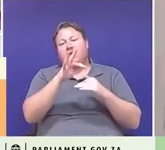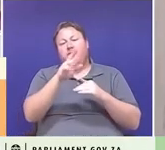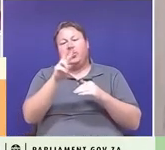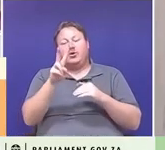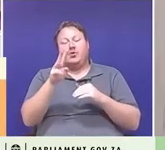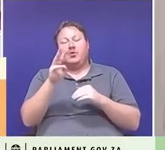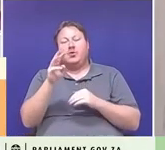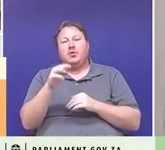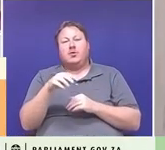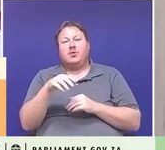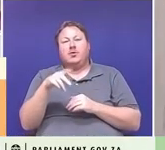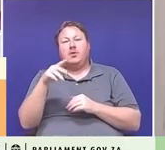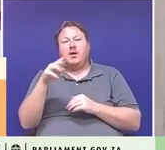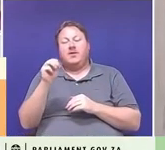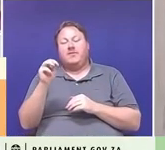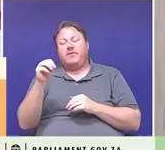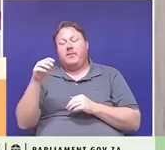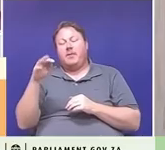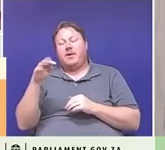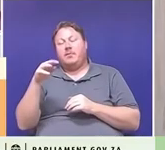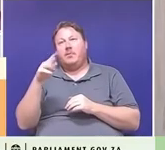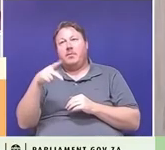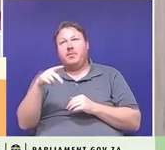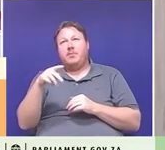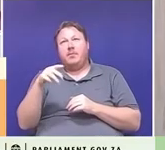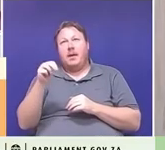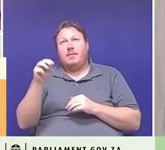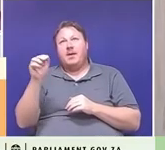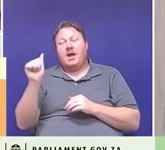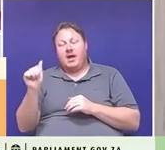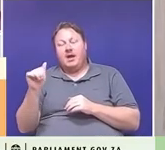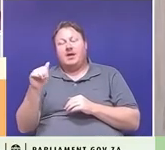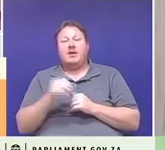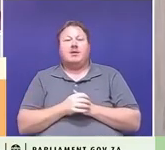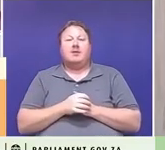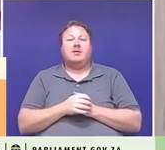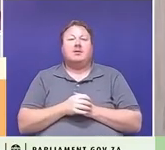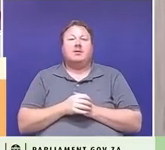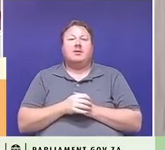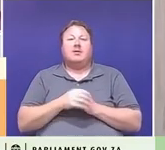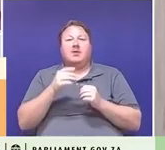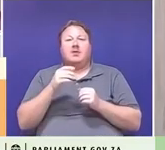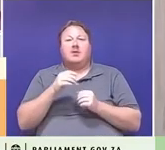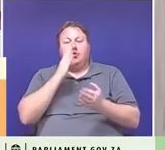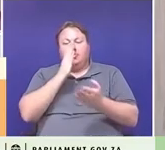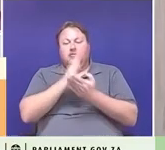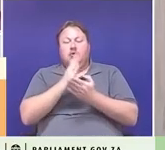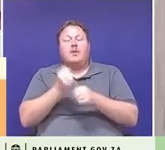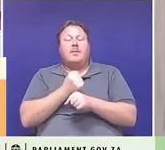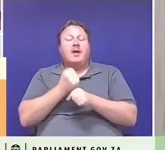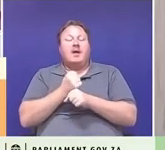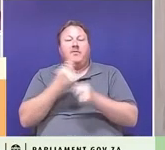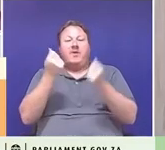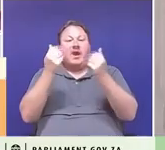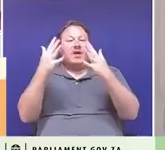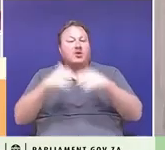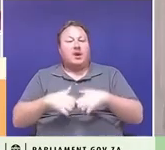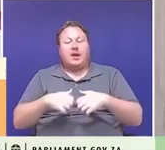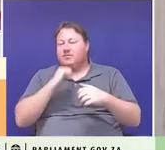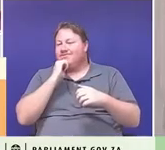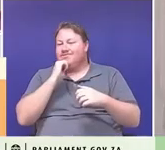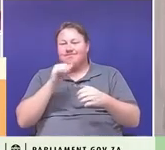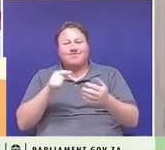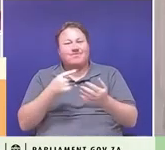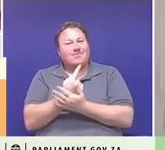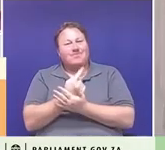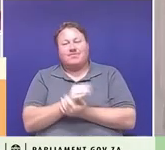MFMA. Effective impacts are the first line of defense against financial collapse and service